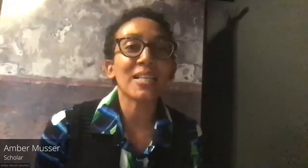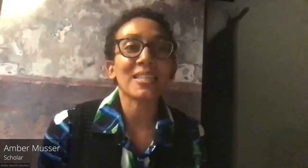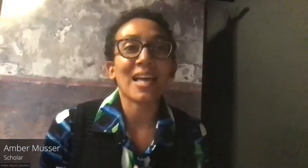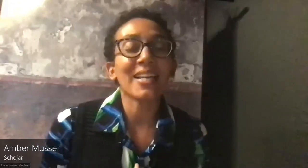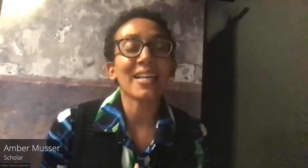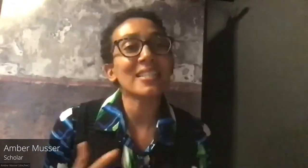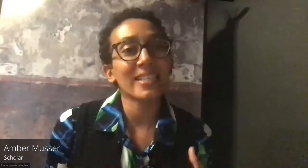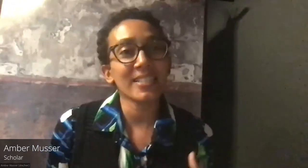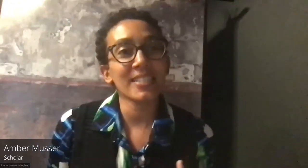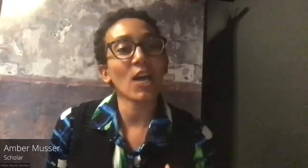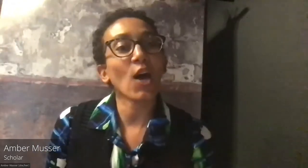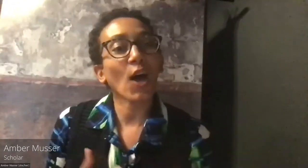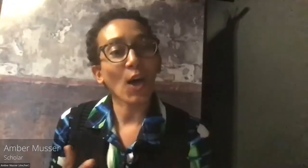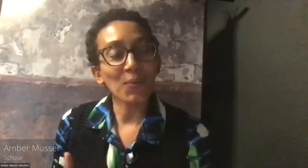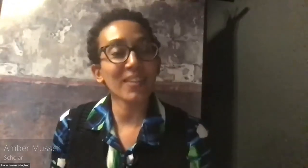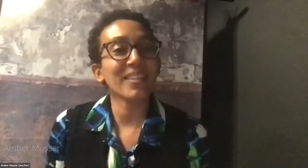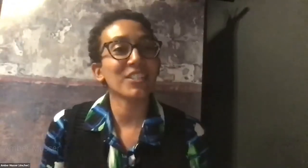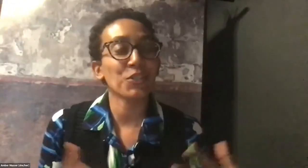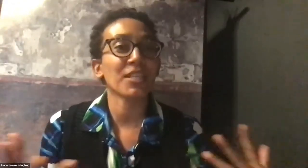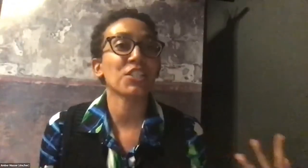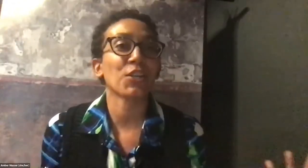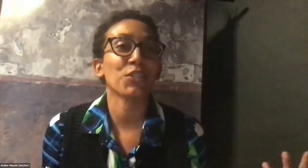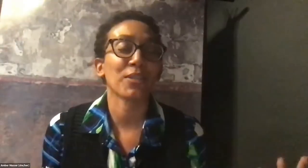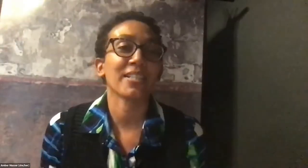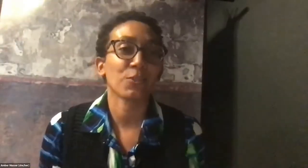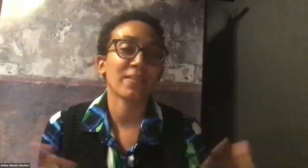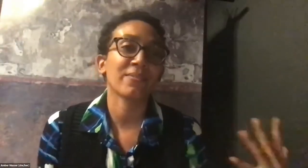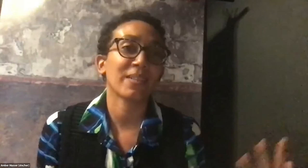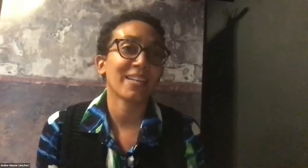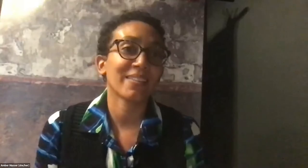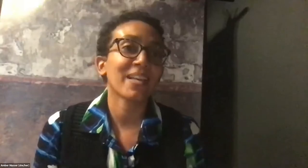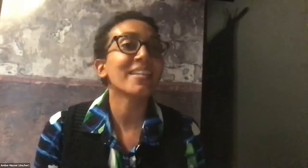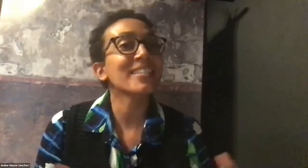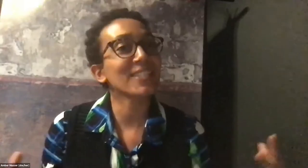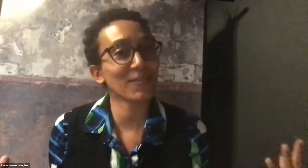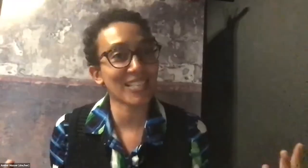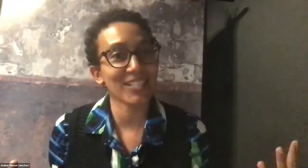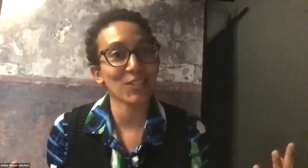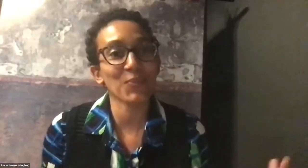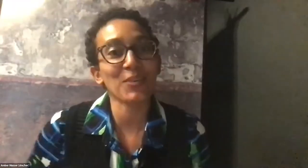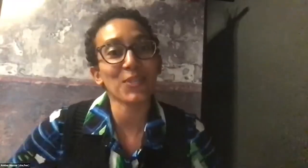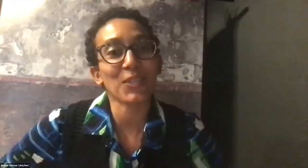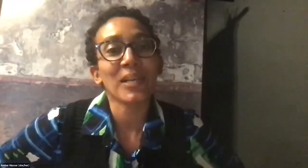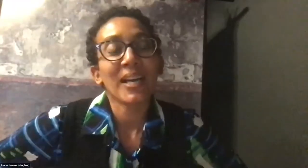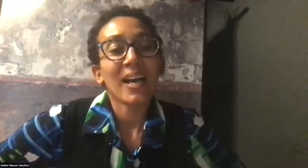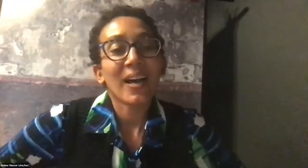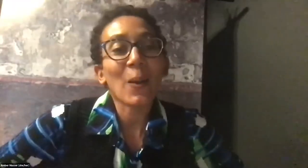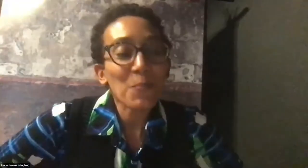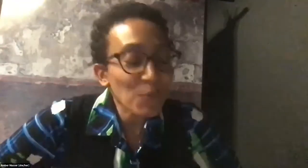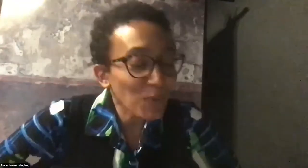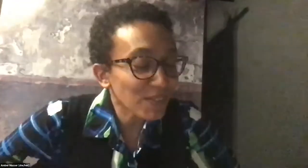I'm sort of going to, I guess, lead us off and then Chitra is going to share her screen because we have an extensive slideshow ready for you.